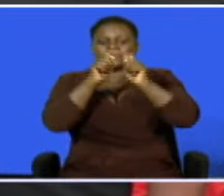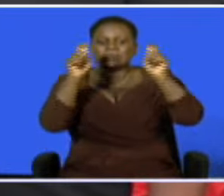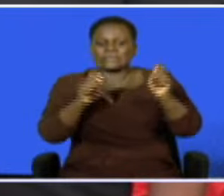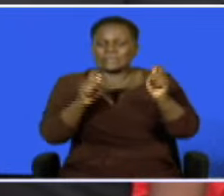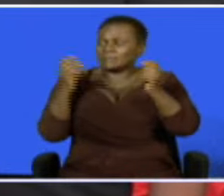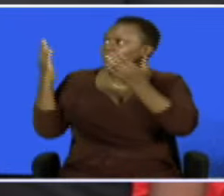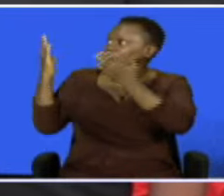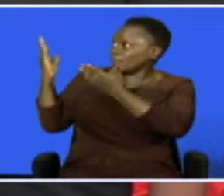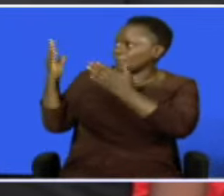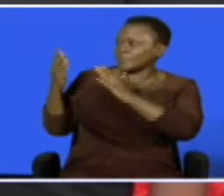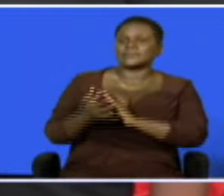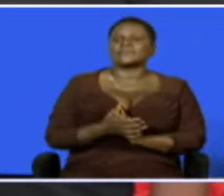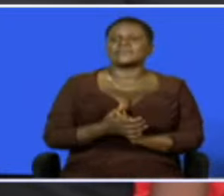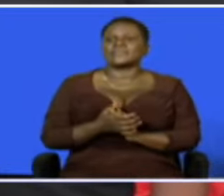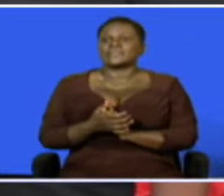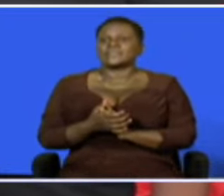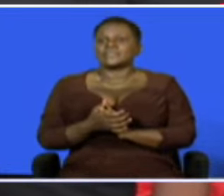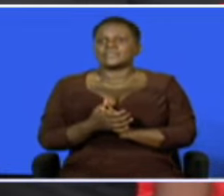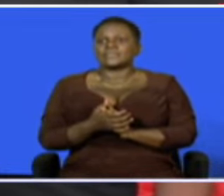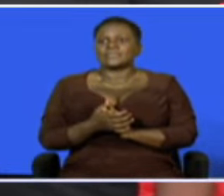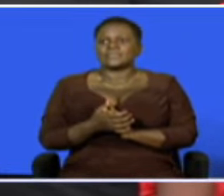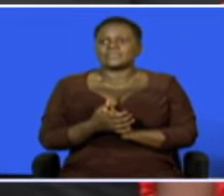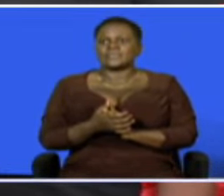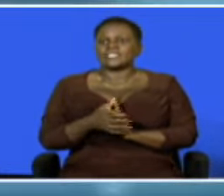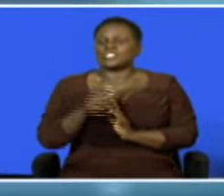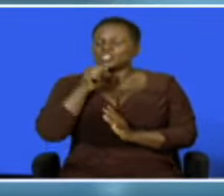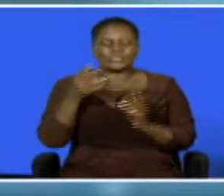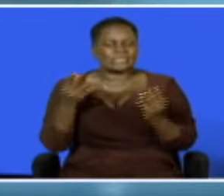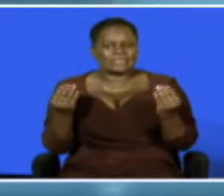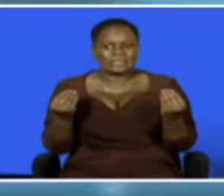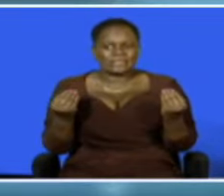team which is here, to make it to be here, it was not easy. And